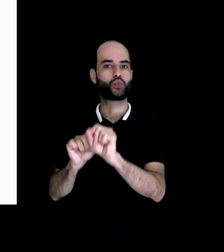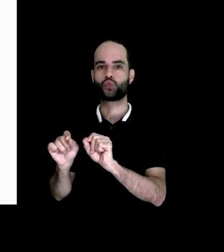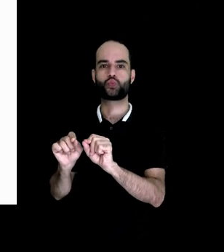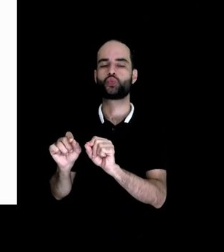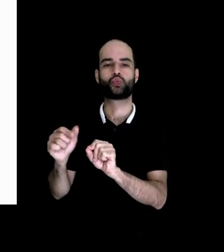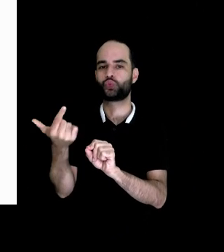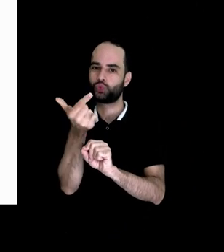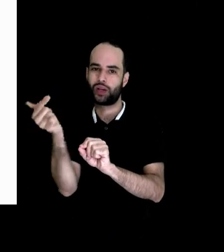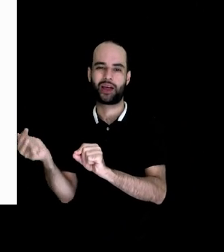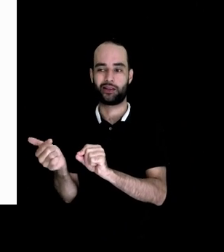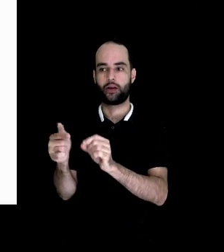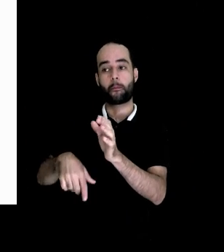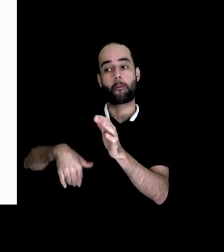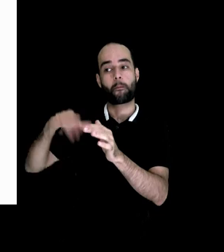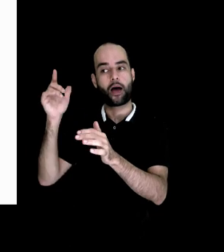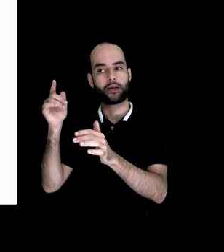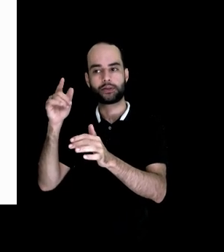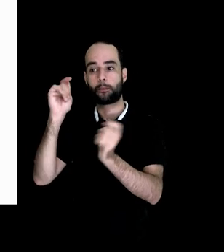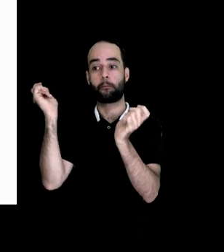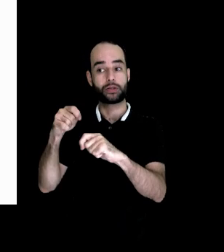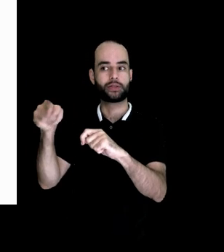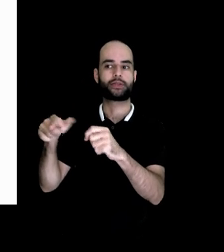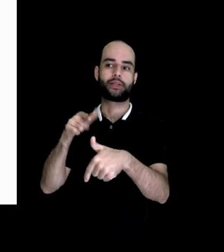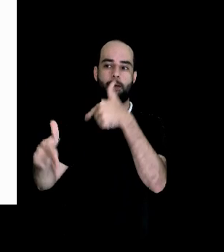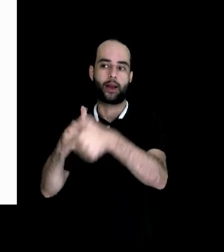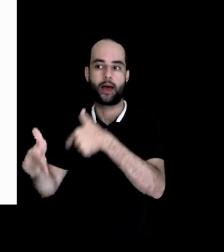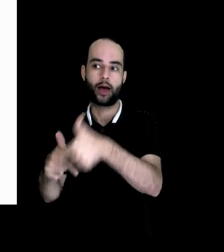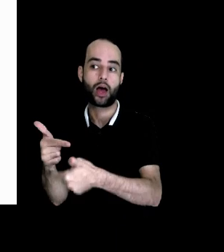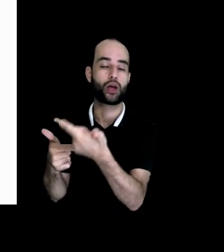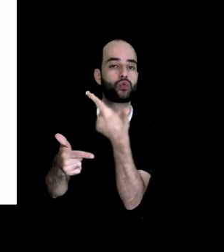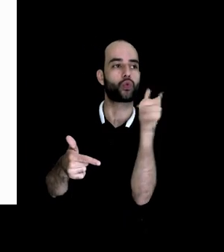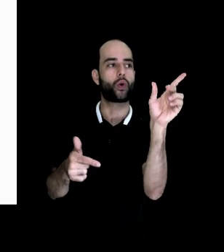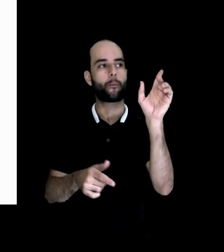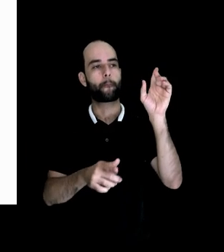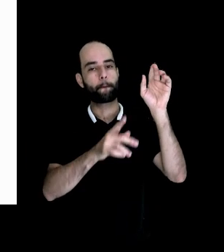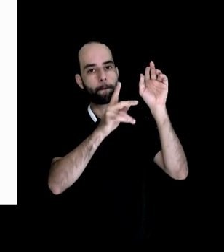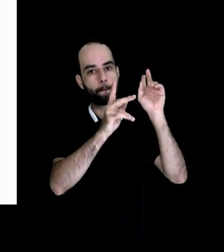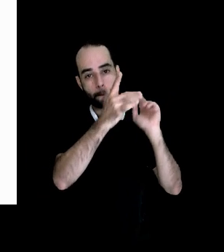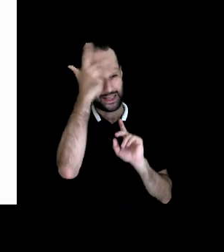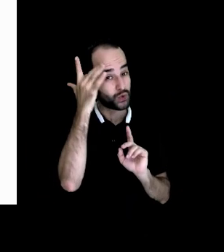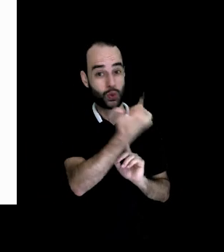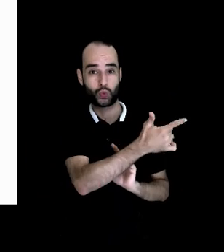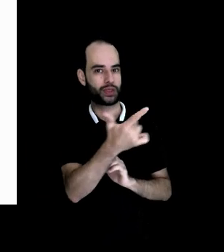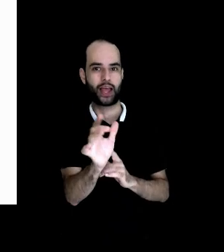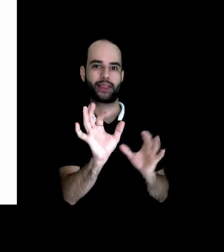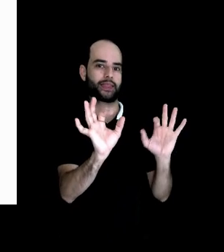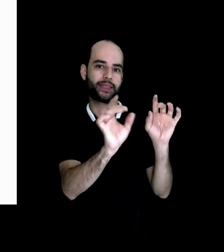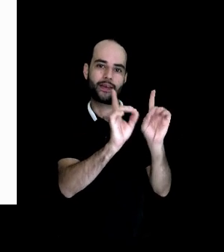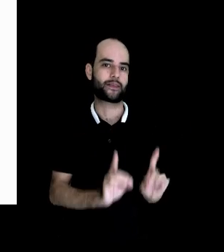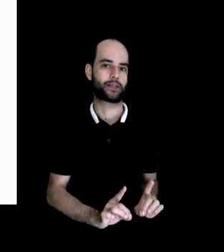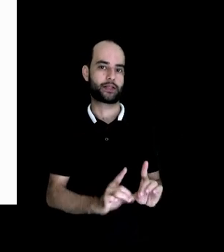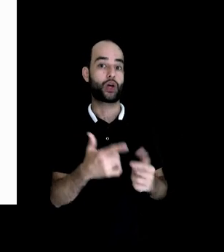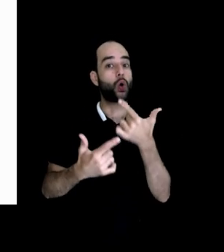many countries. Below is a graphic. Vertically is written the prevalence and the numbers in percentage,